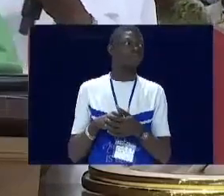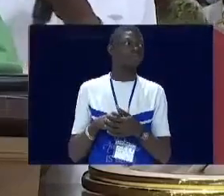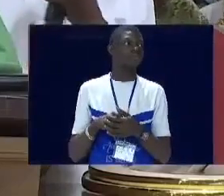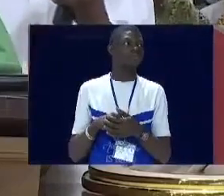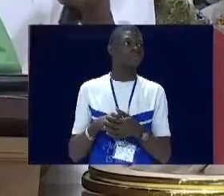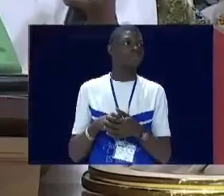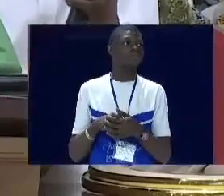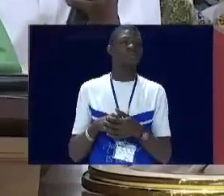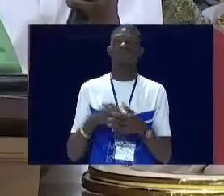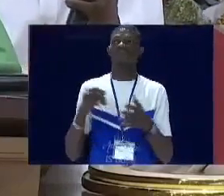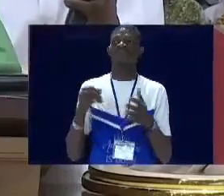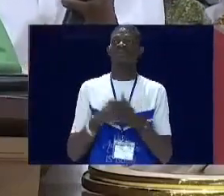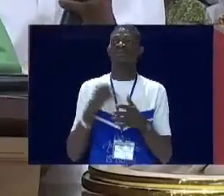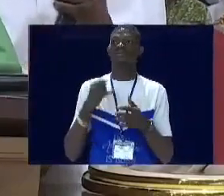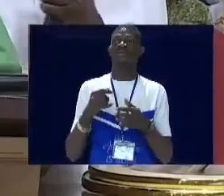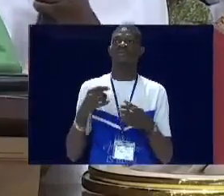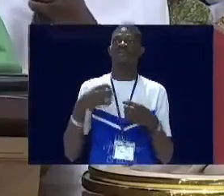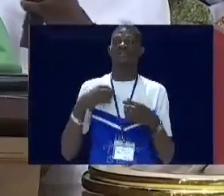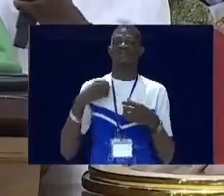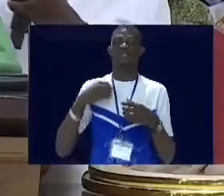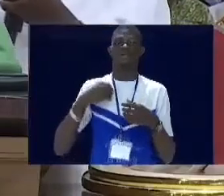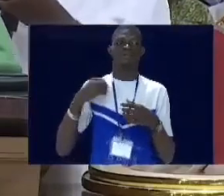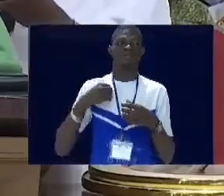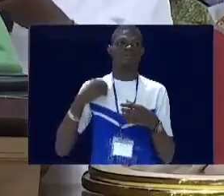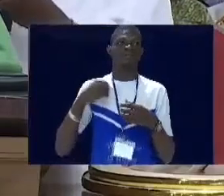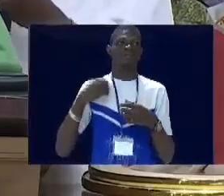If it's a shirt,